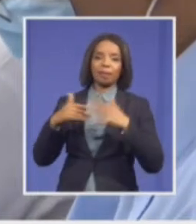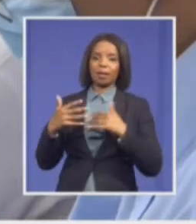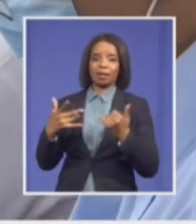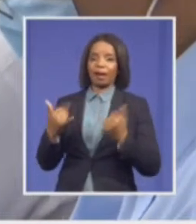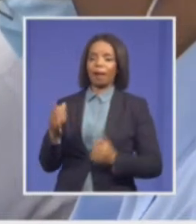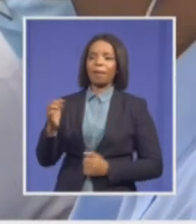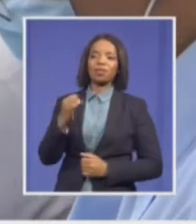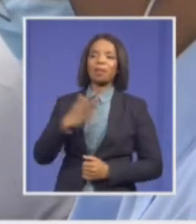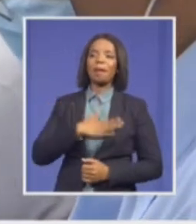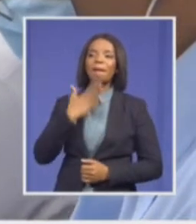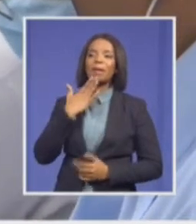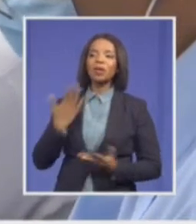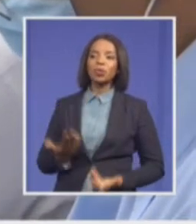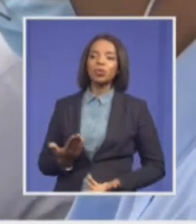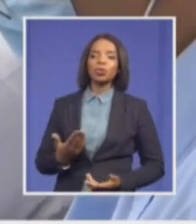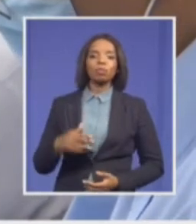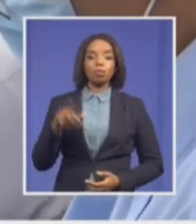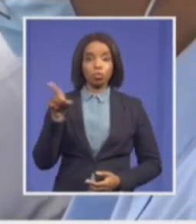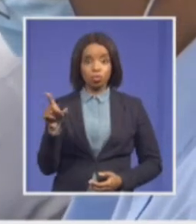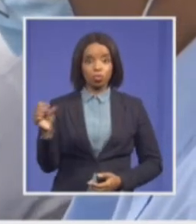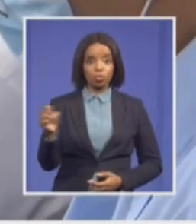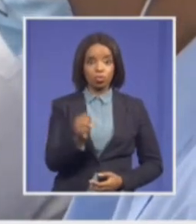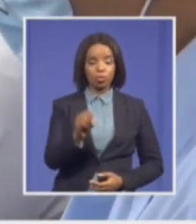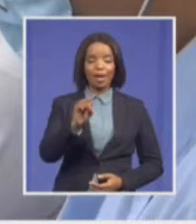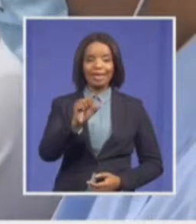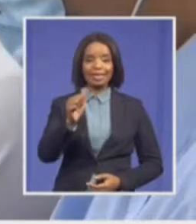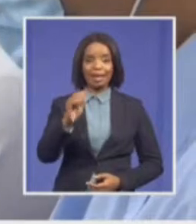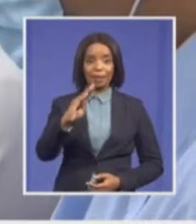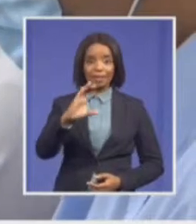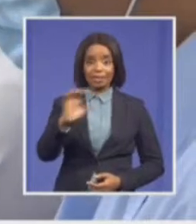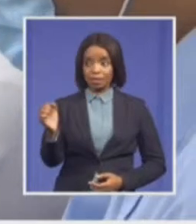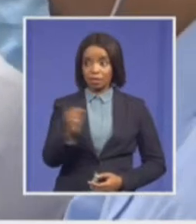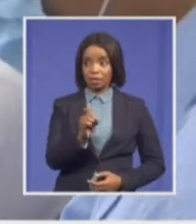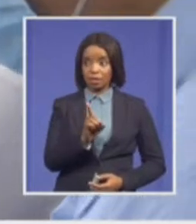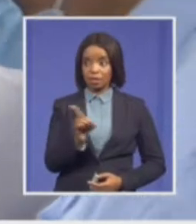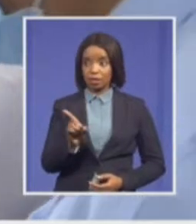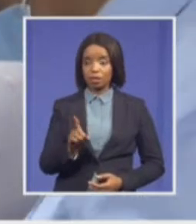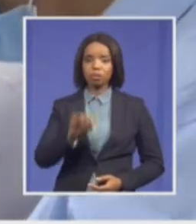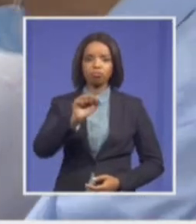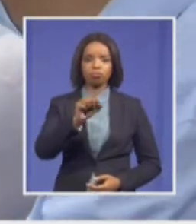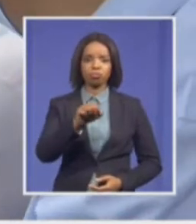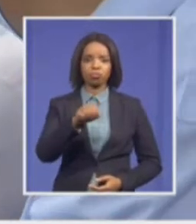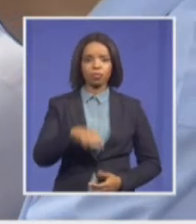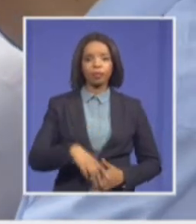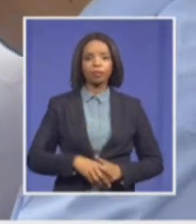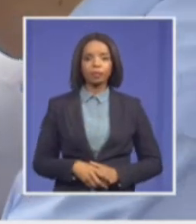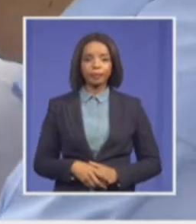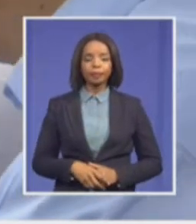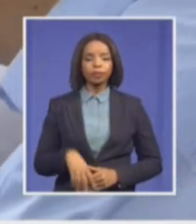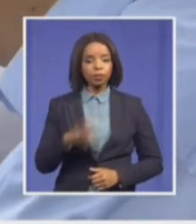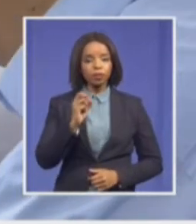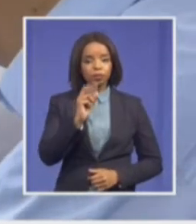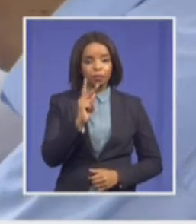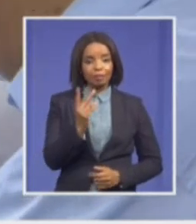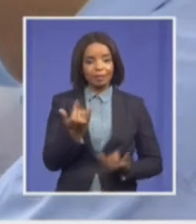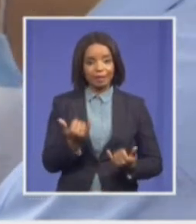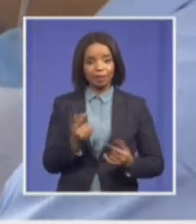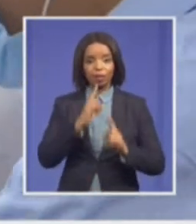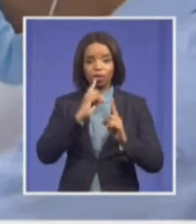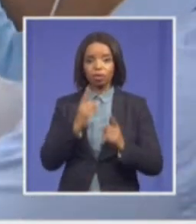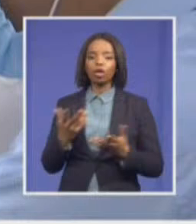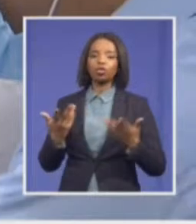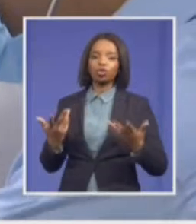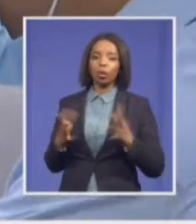Yeah. So all of these things are keeping. We've called Mr. Vanara quite some time ago. Well, in terms of the judgment in the ESCOM matter, the